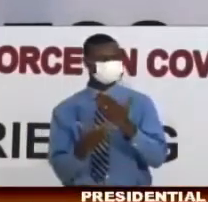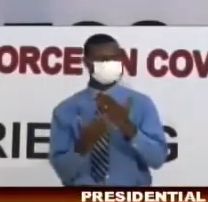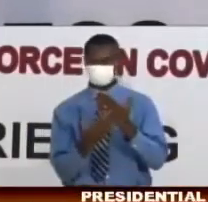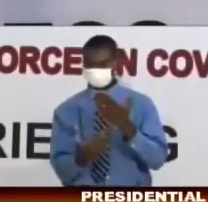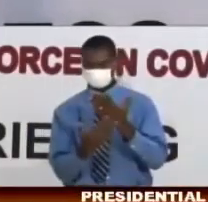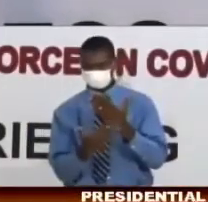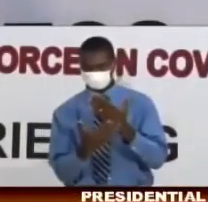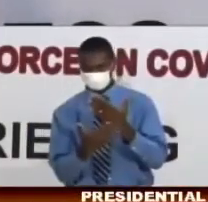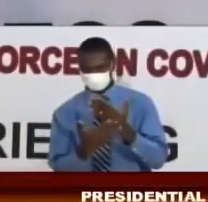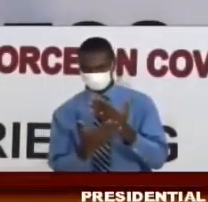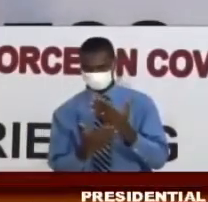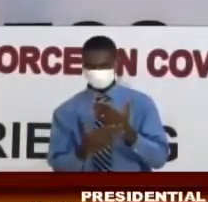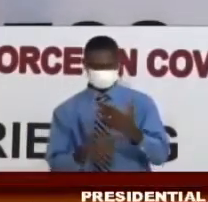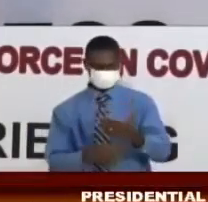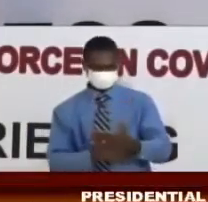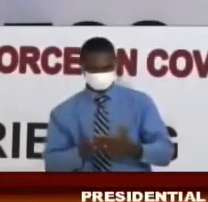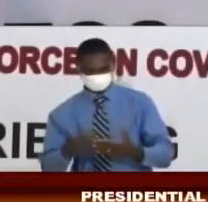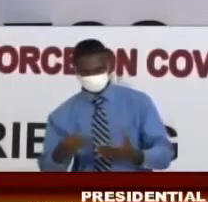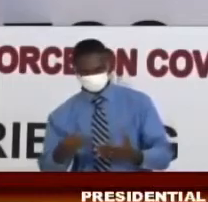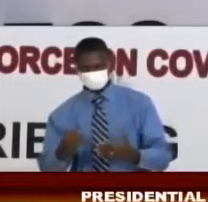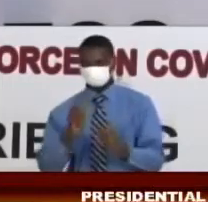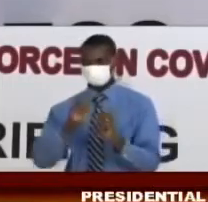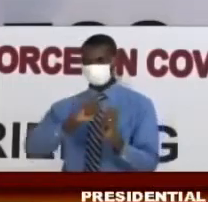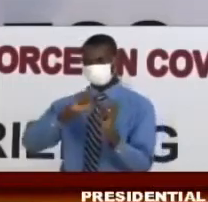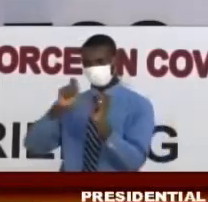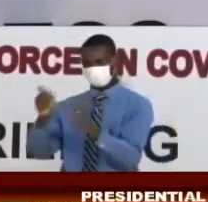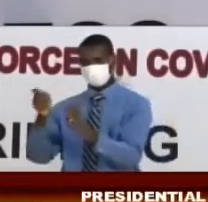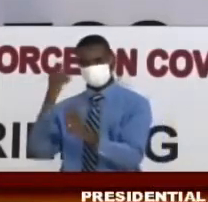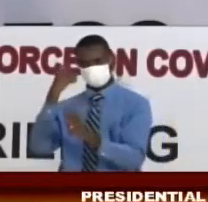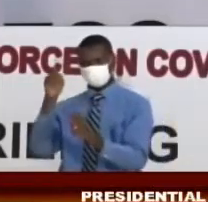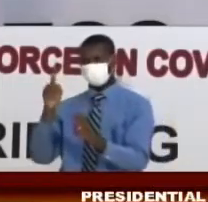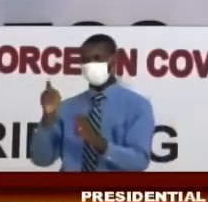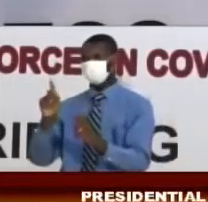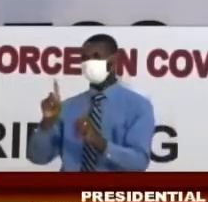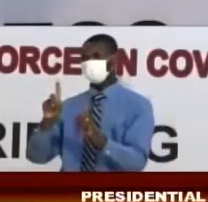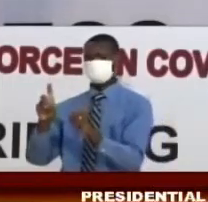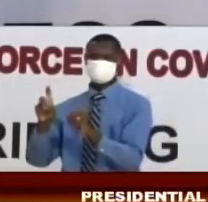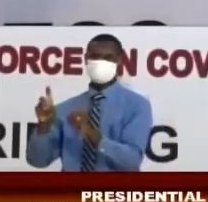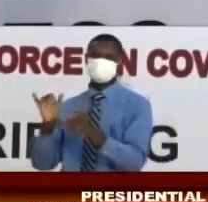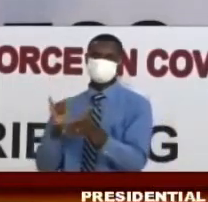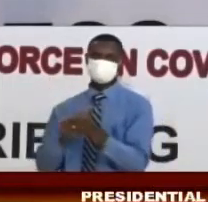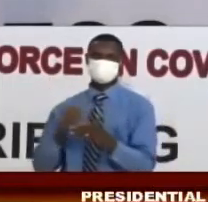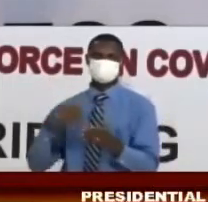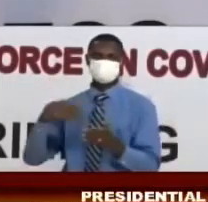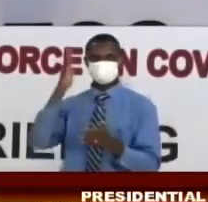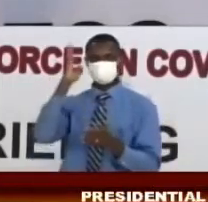increase the number of tests and also improve the efficiency of contact tracing.